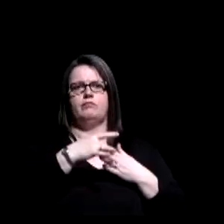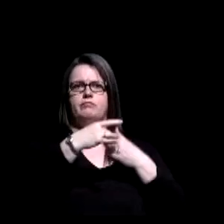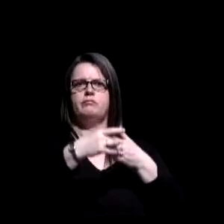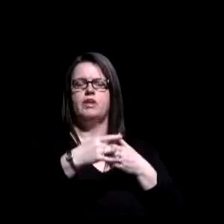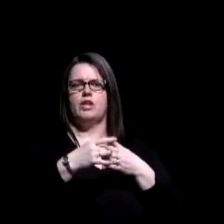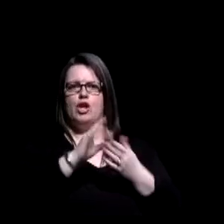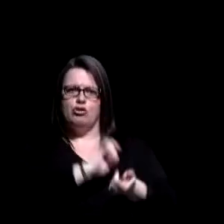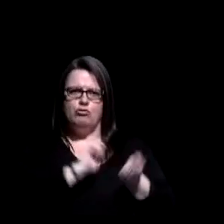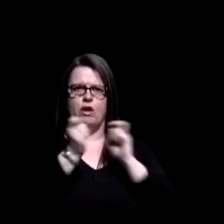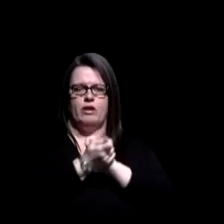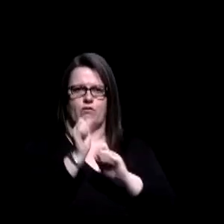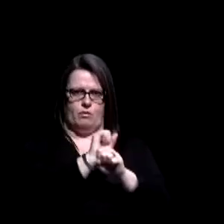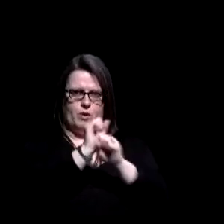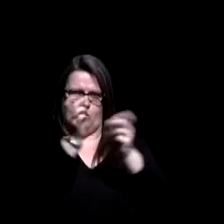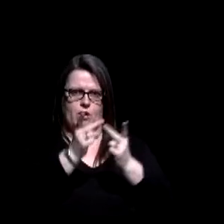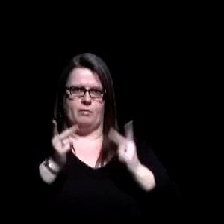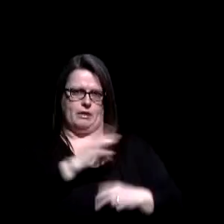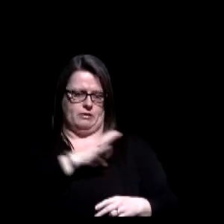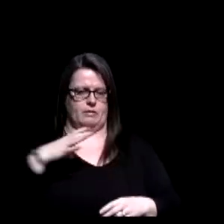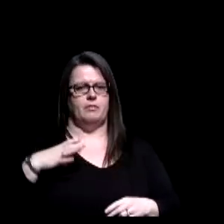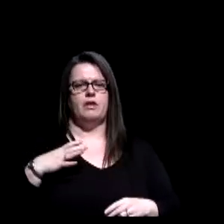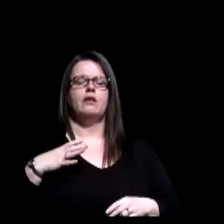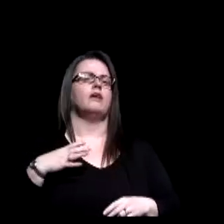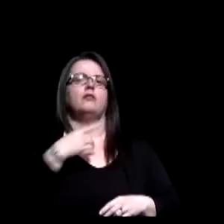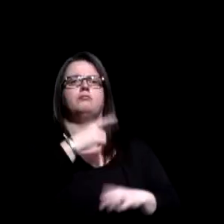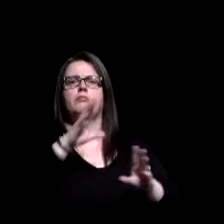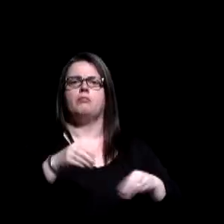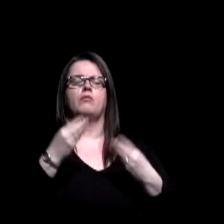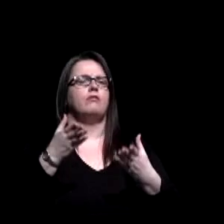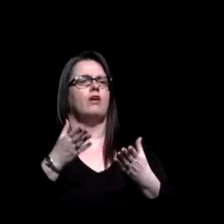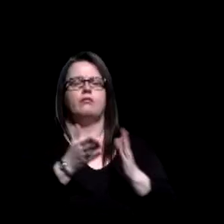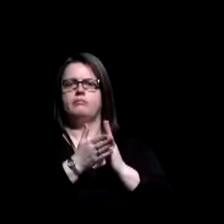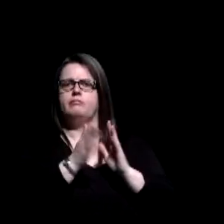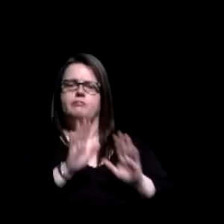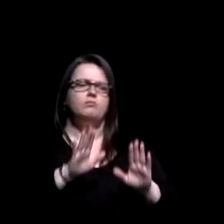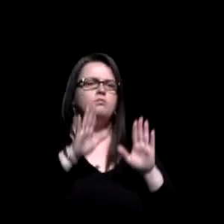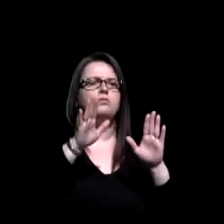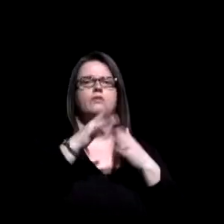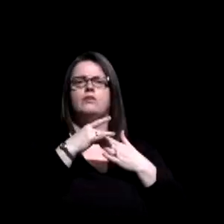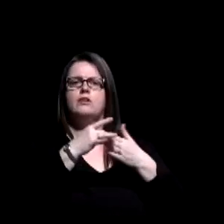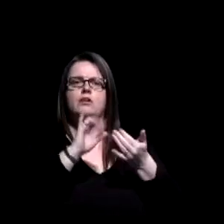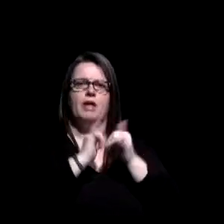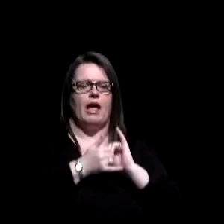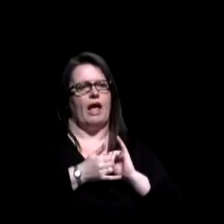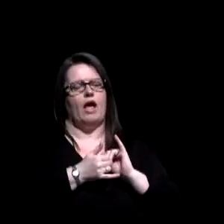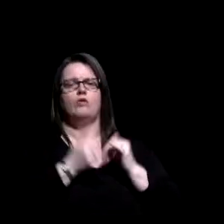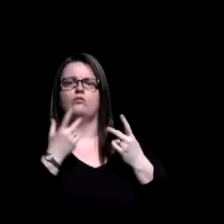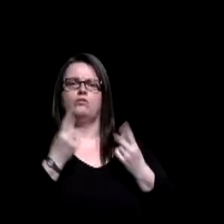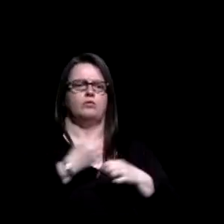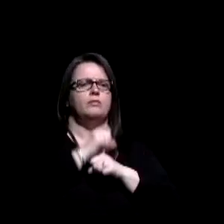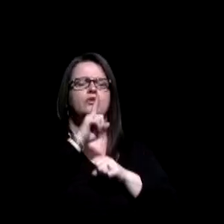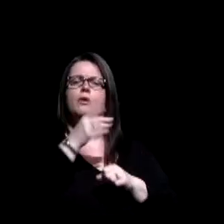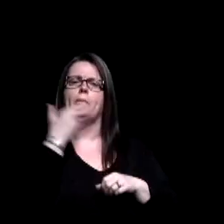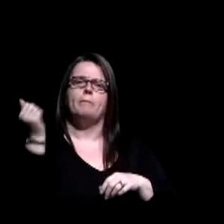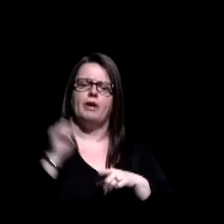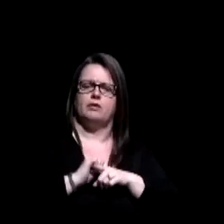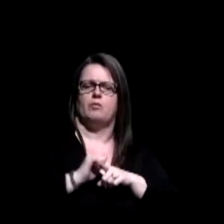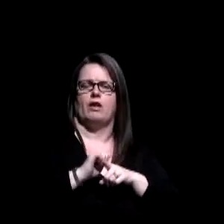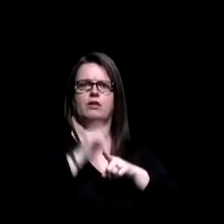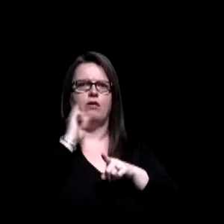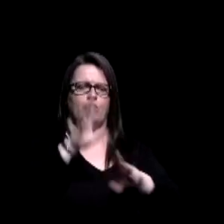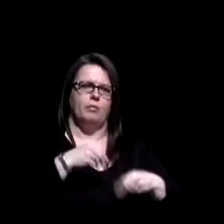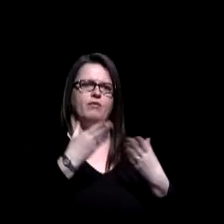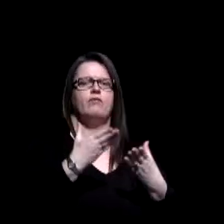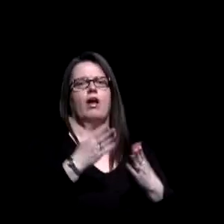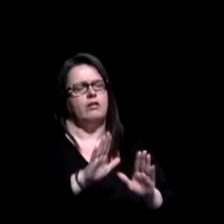Workplace Committee and provided exemplary leadership by highlighting best practices to ensure exceptional service